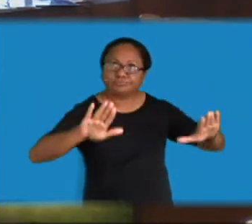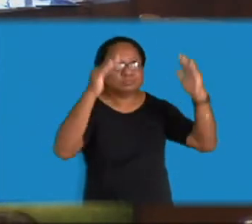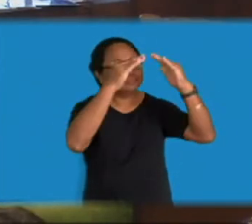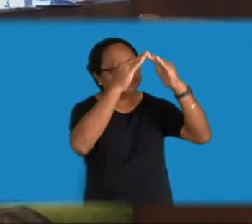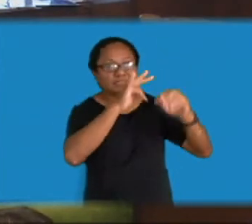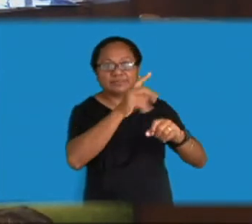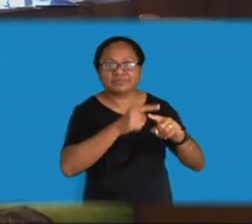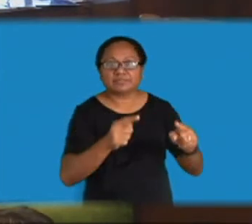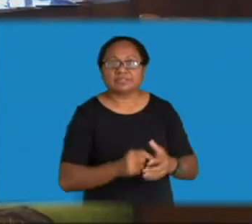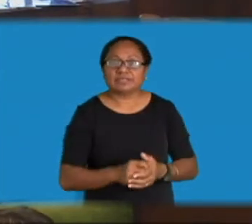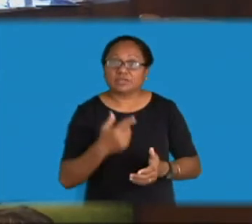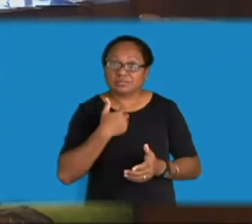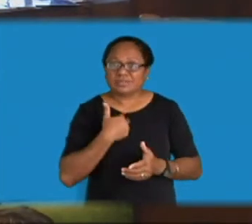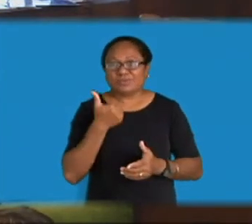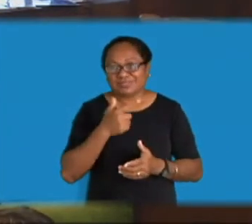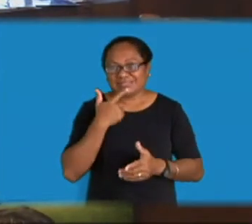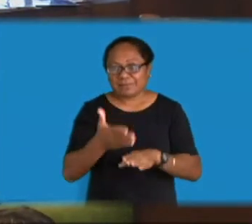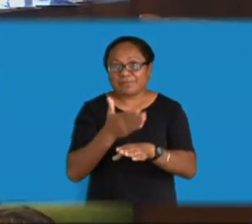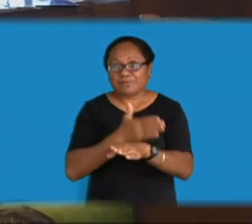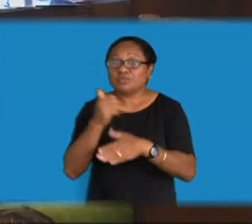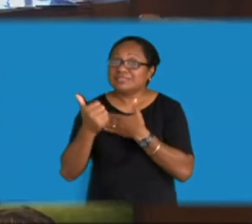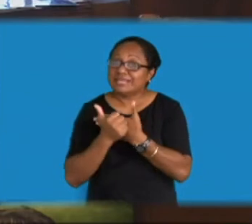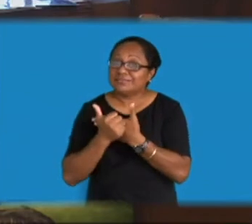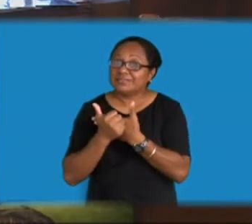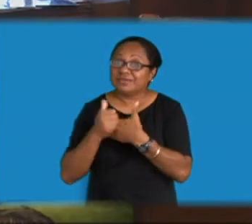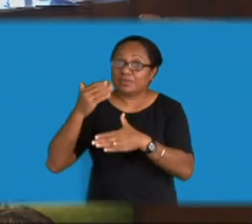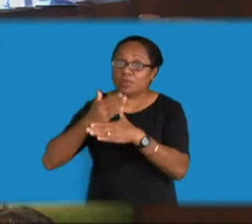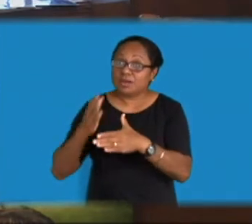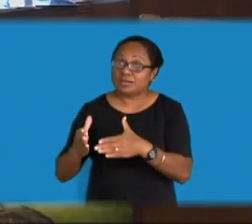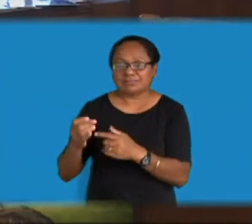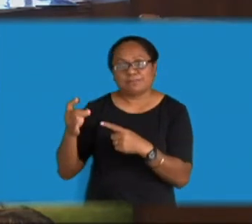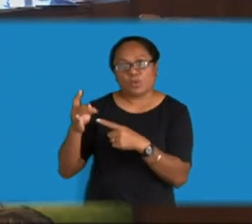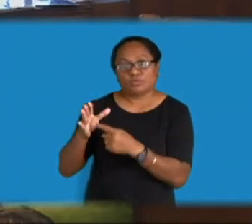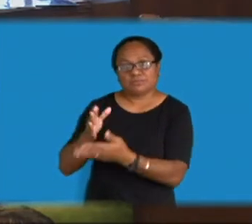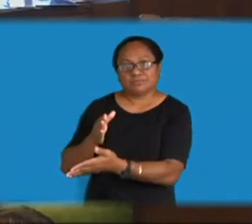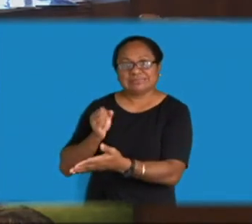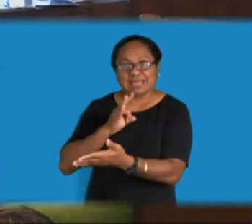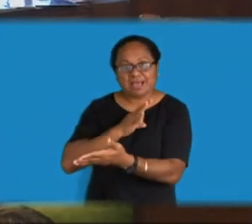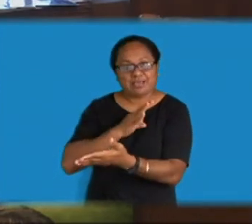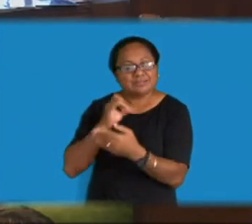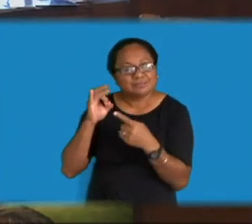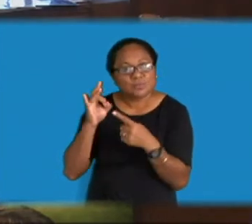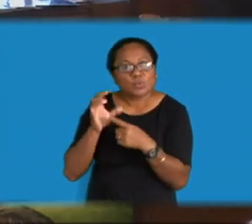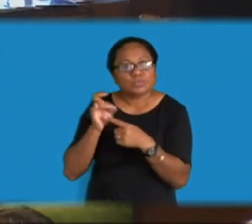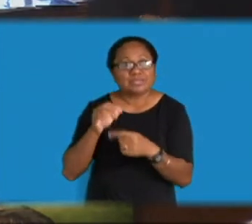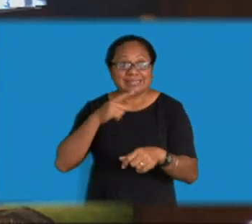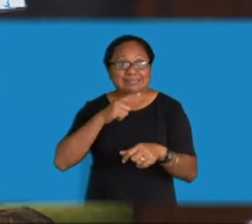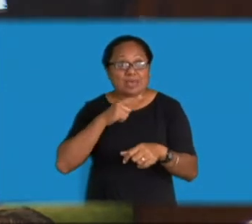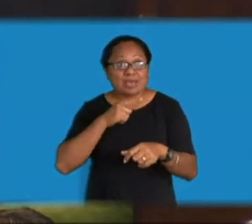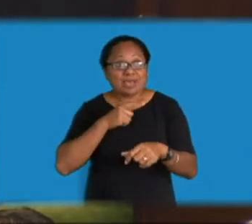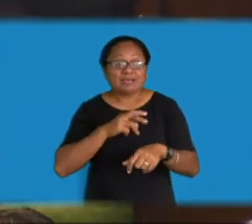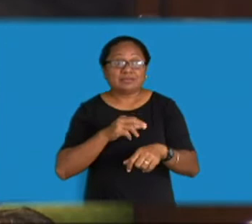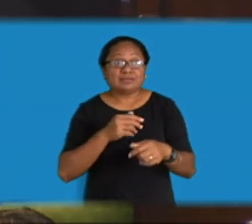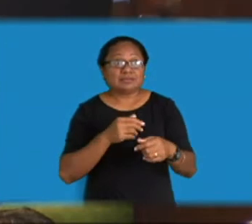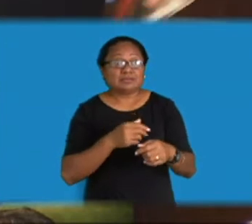stated earlier, the safety of the workers is most important. Therefore, a timeline for the